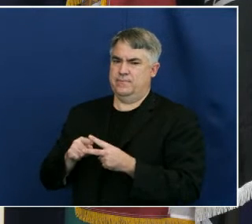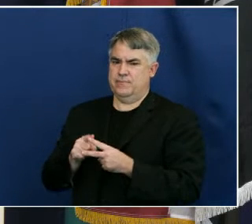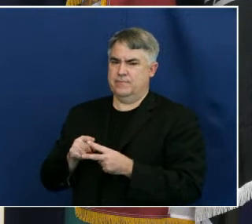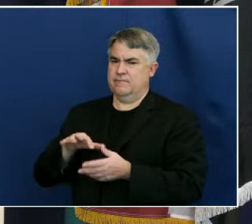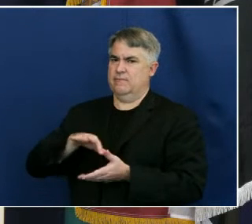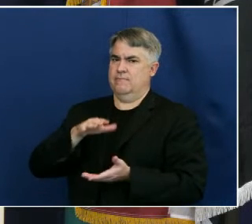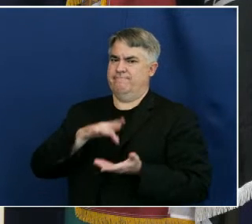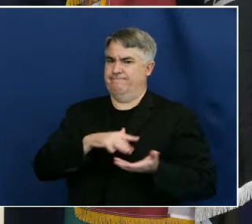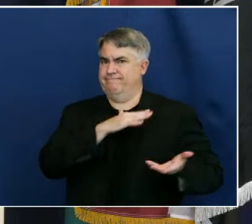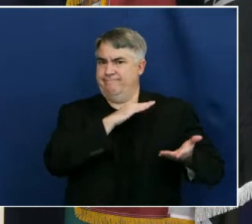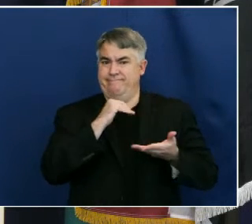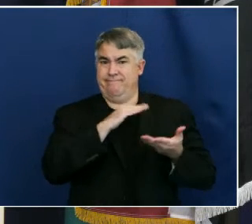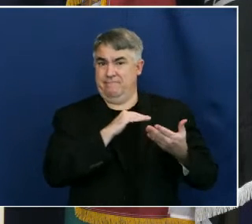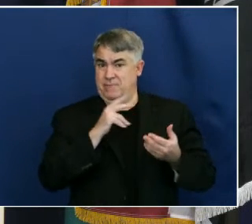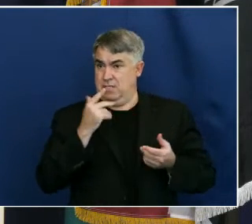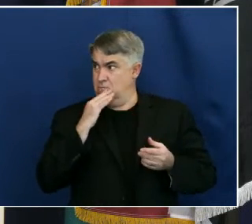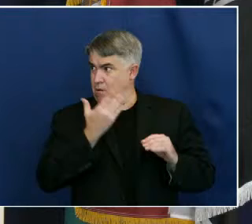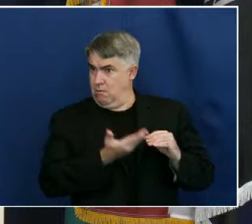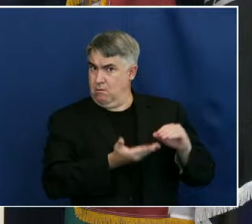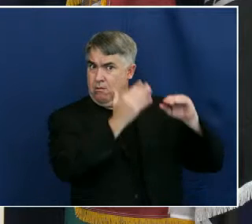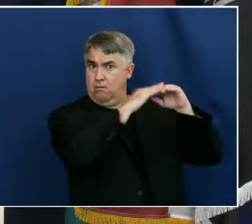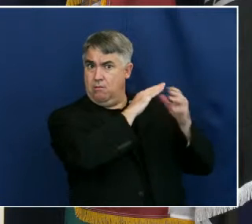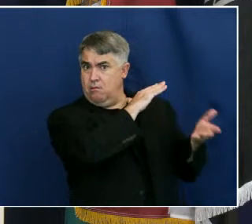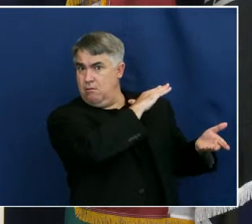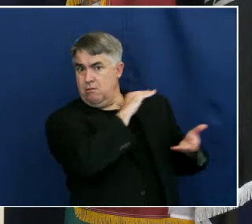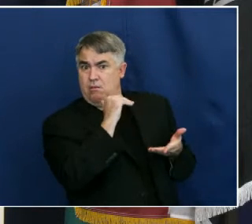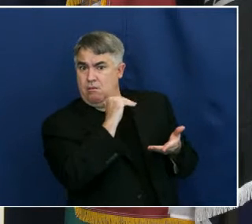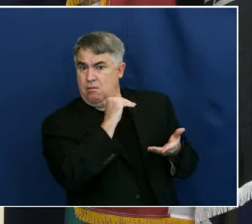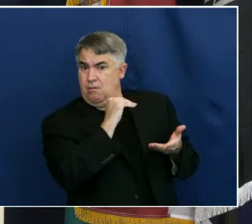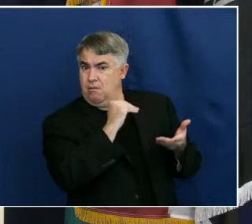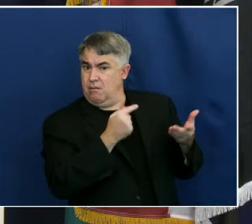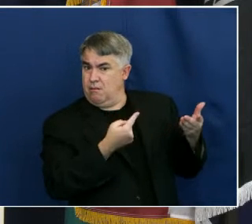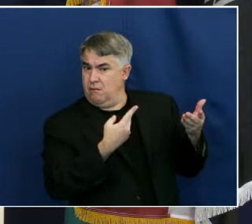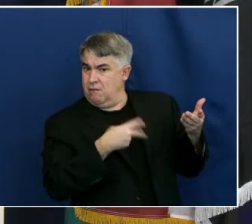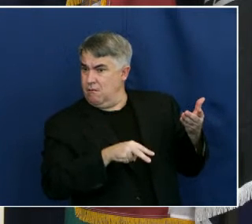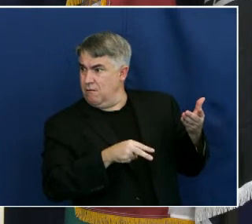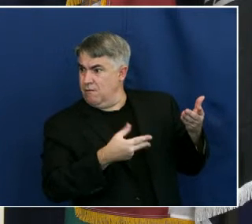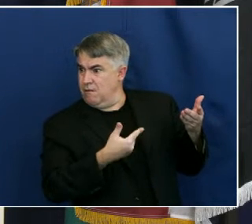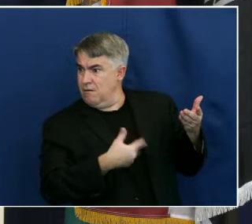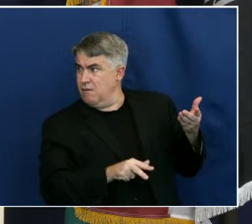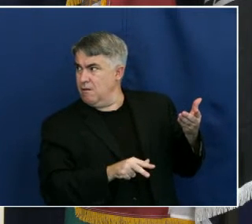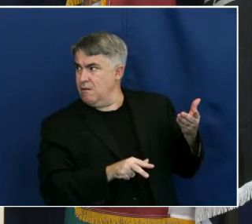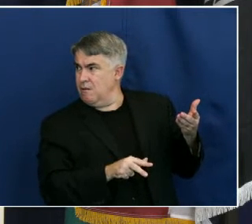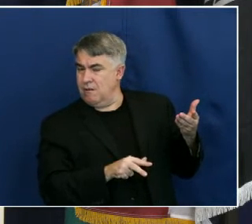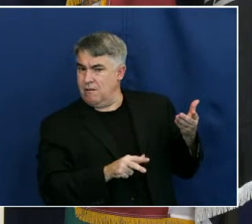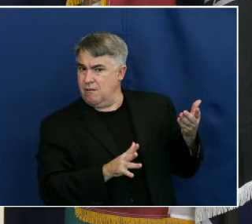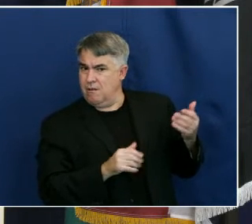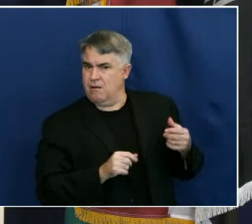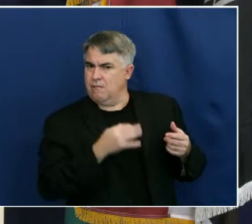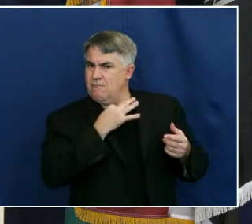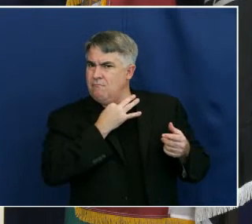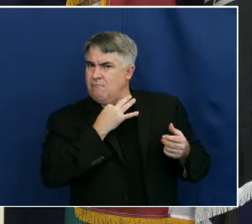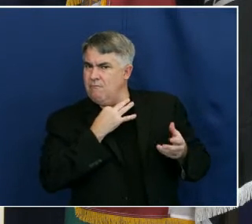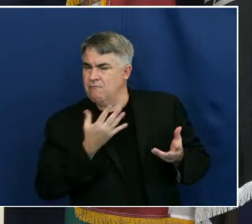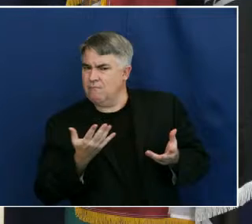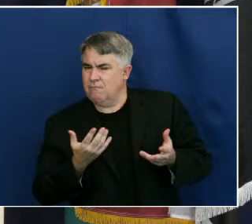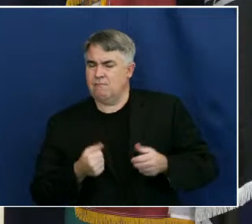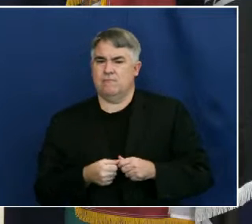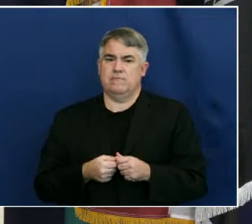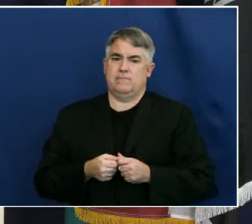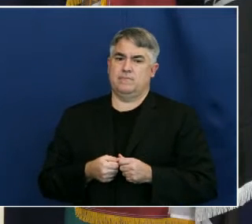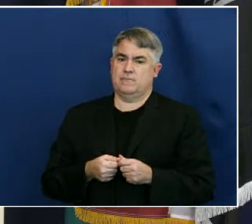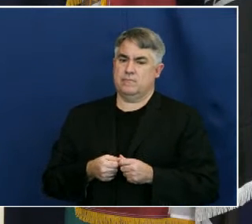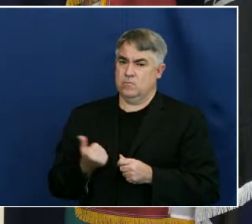expecting supply to increase over the course of the next 2 to 3 weeks. I was just curious to know, are you guys actually getting